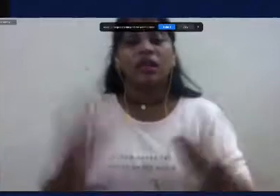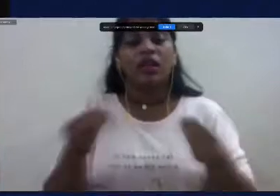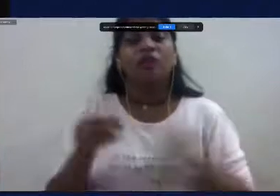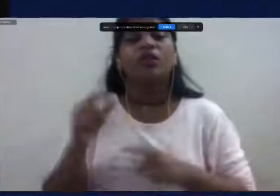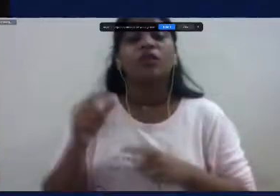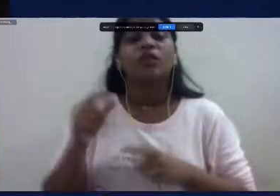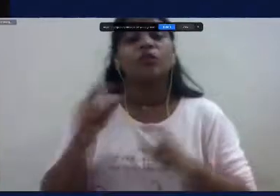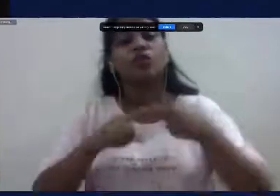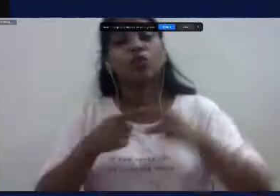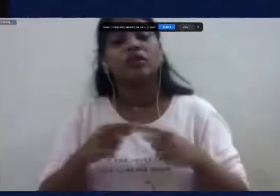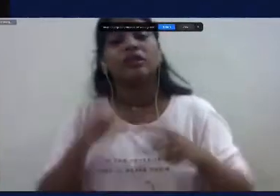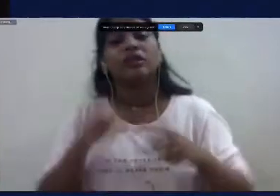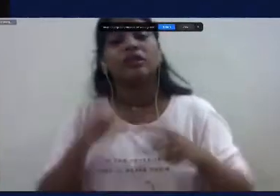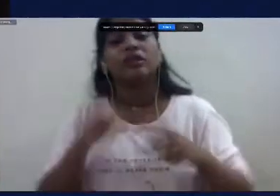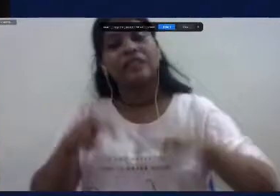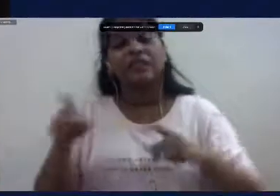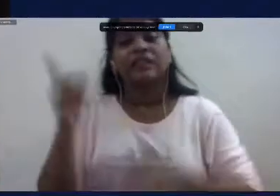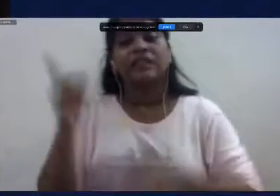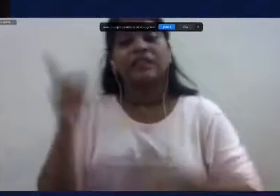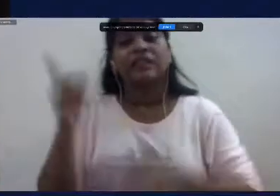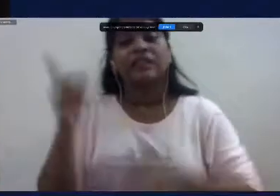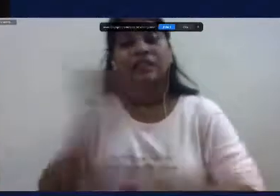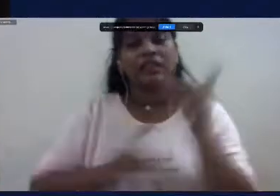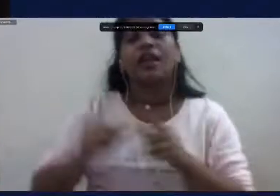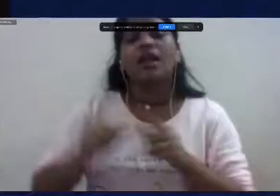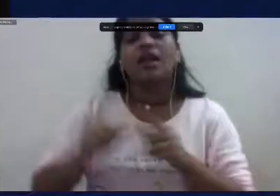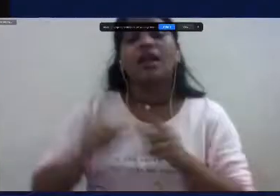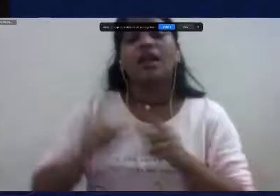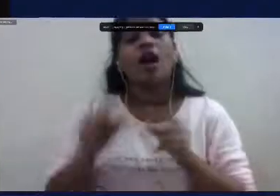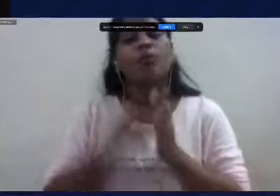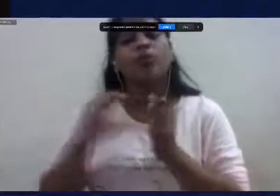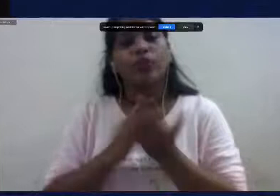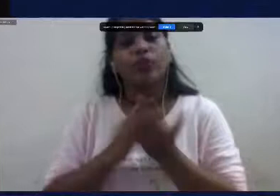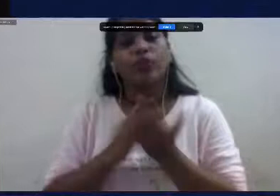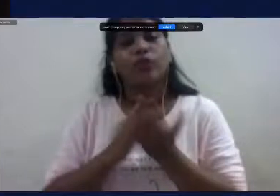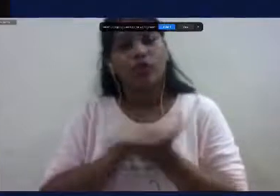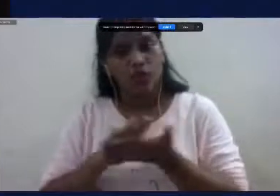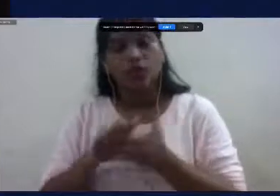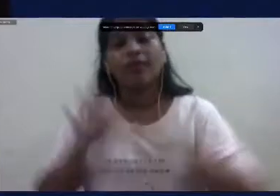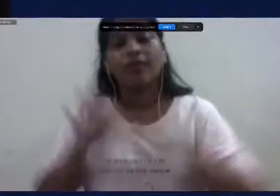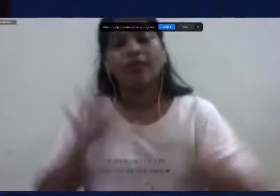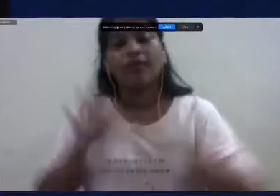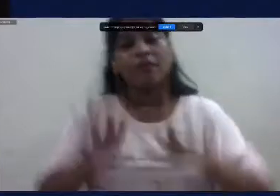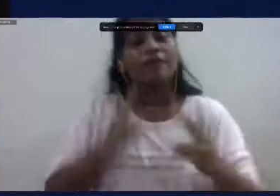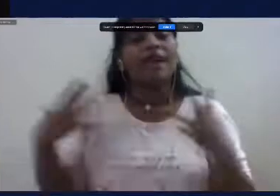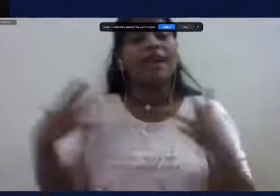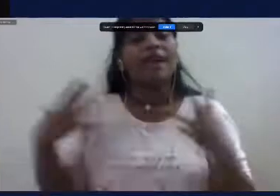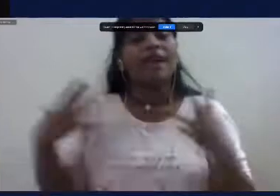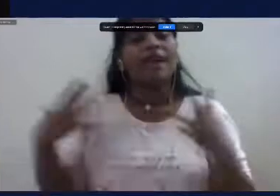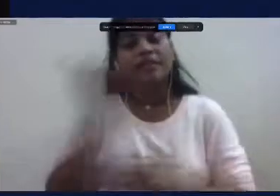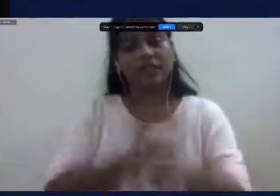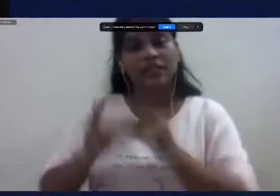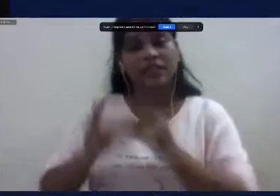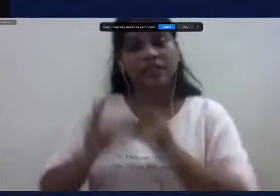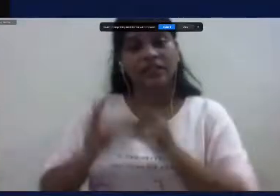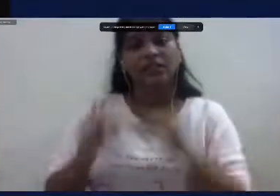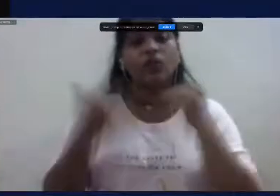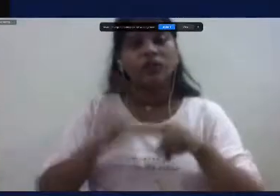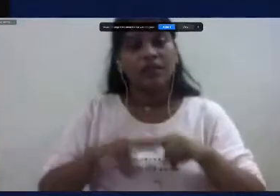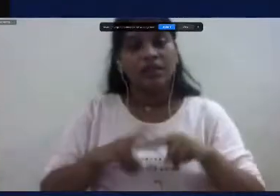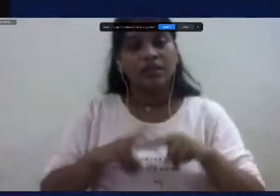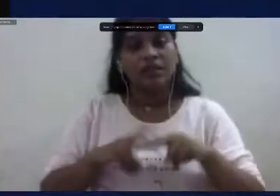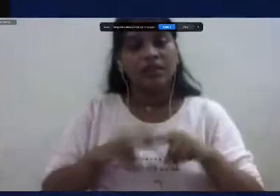necessary, using the design approach, and we as designers go as